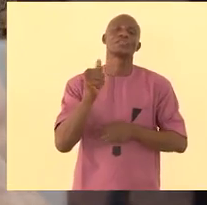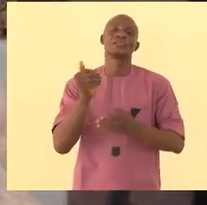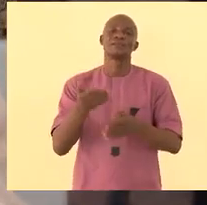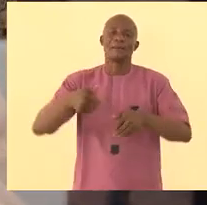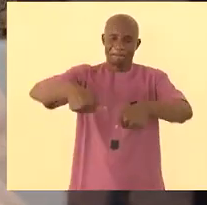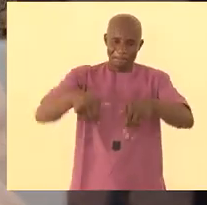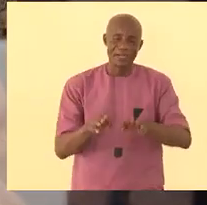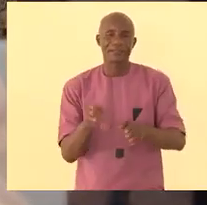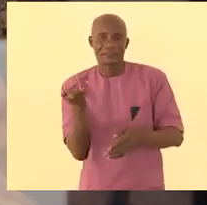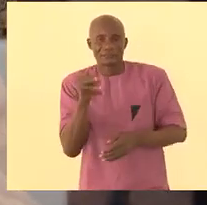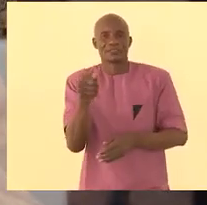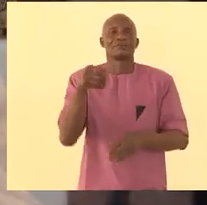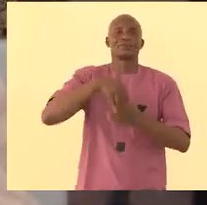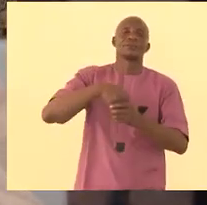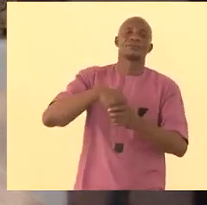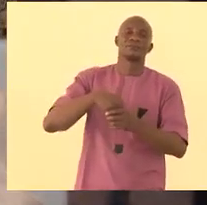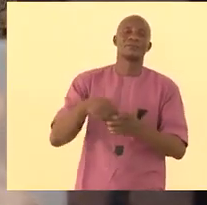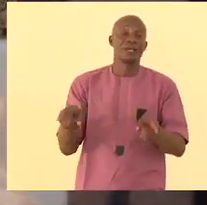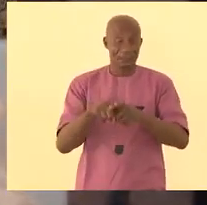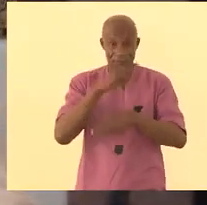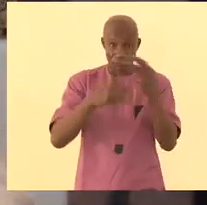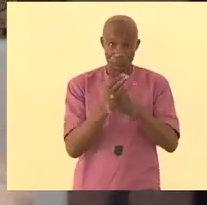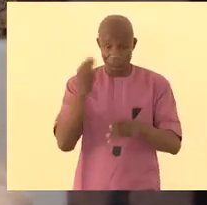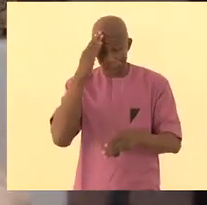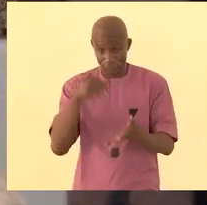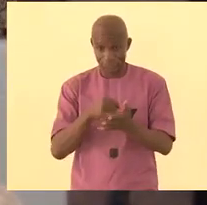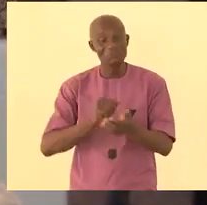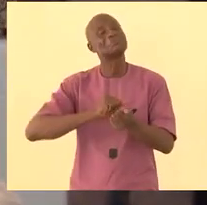them. For this world, as we know